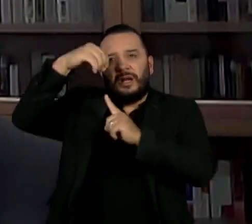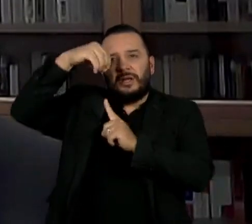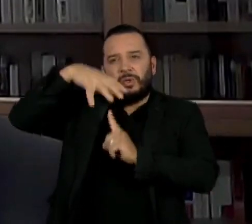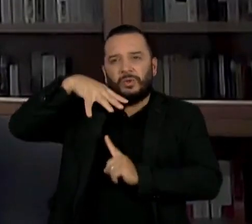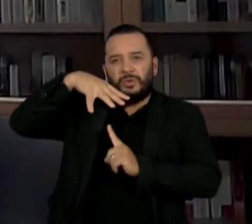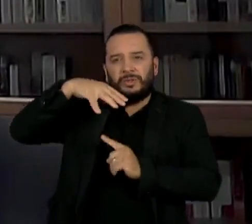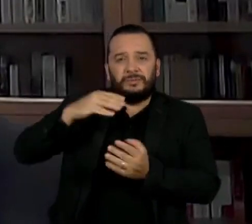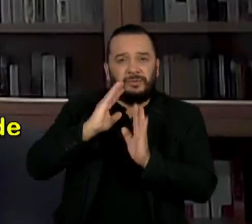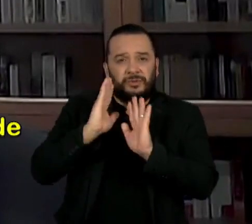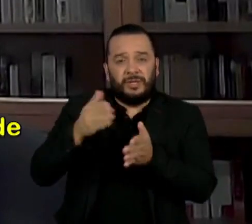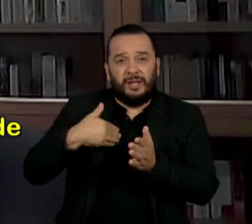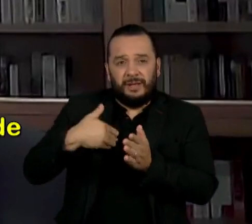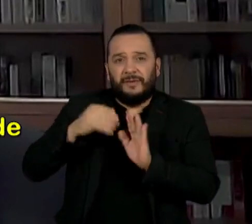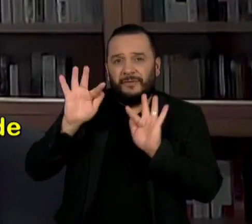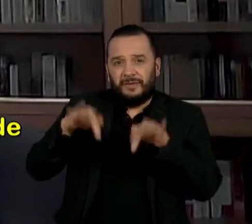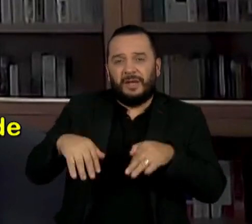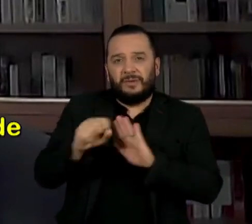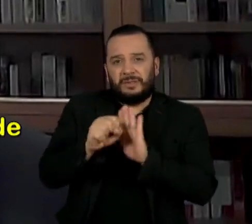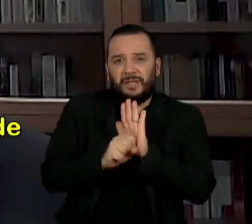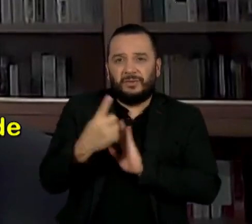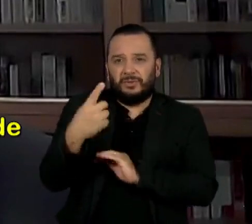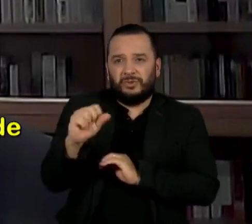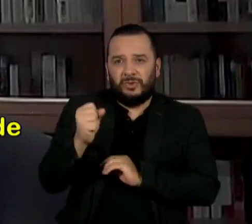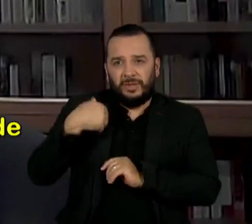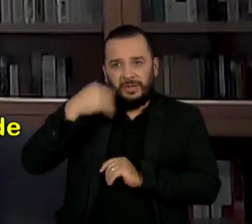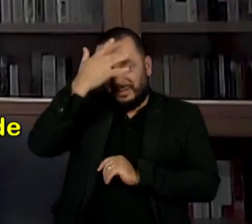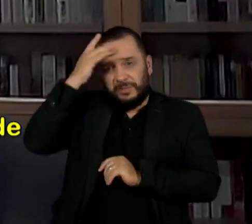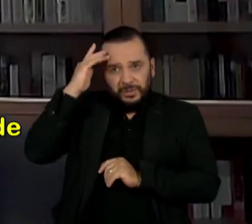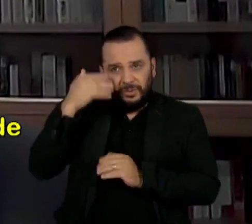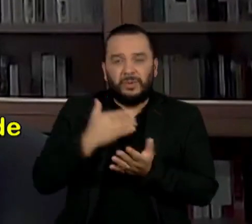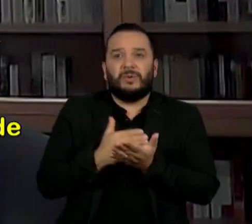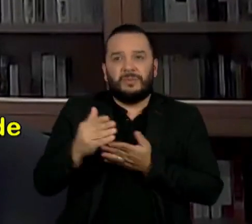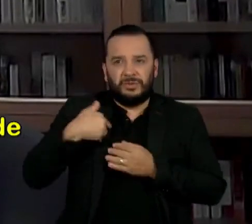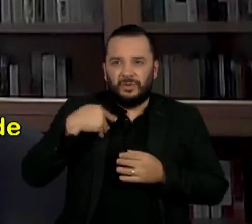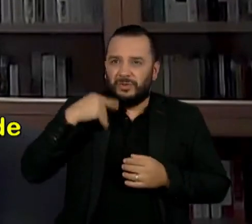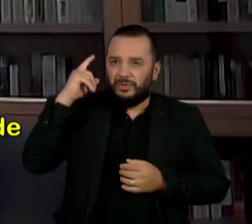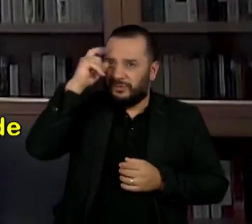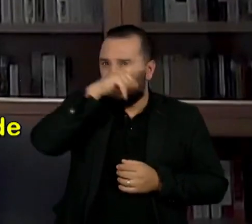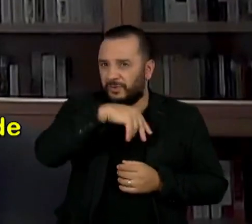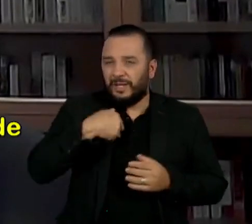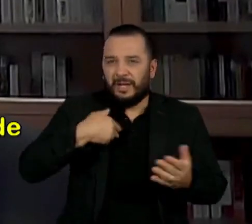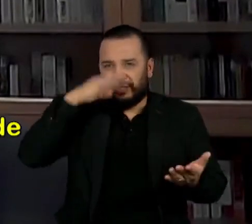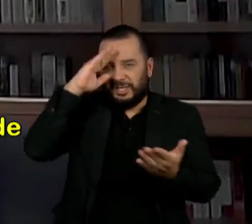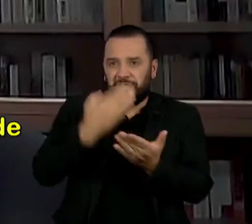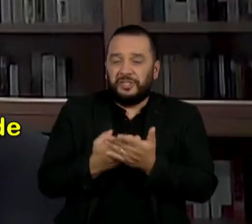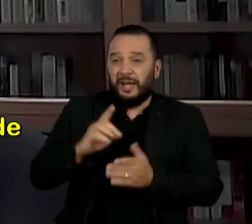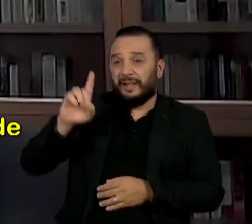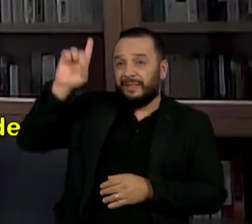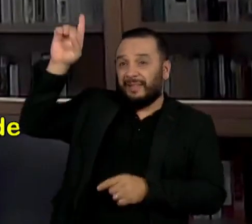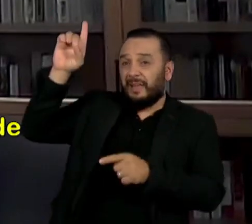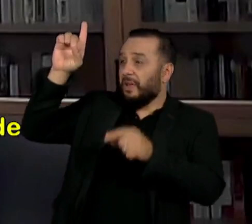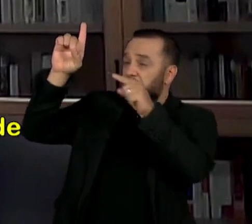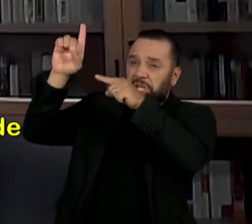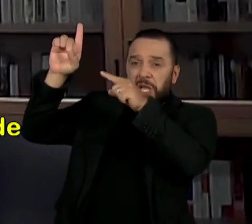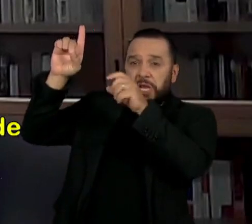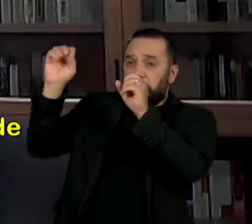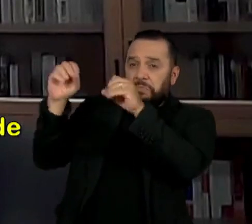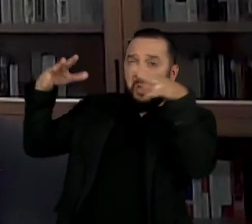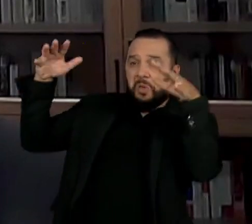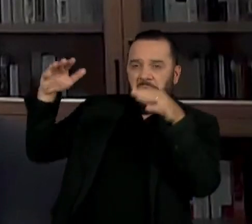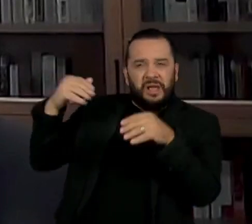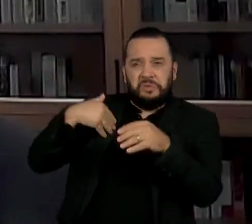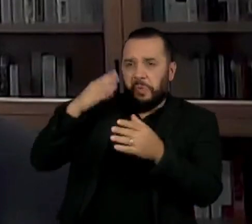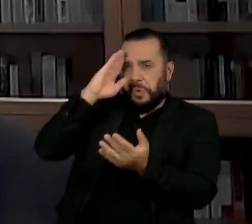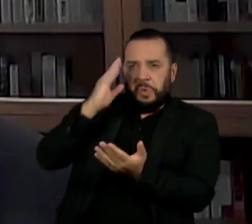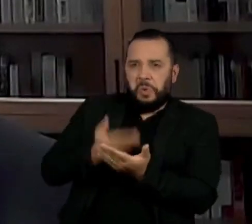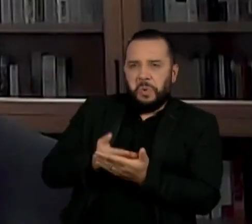18th century. People began to struggle to believe that there was a supernatural